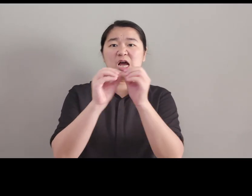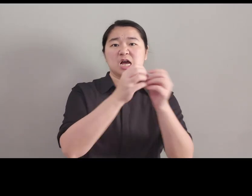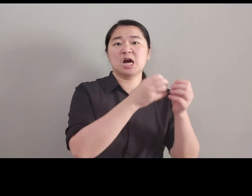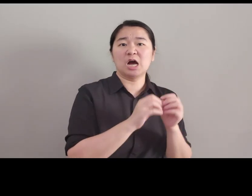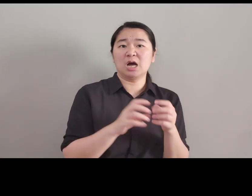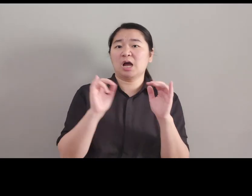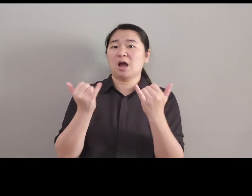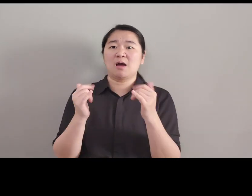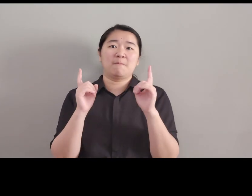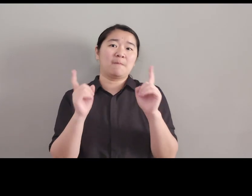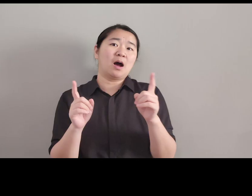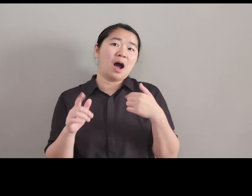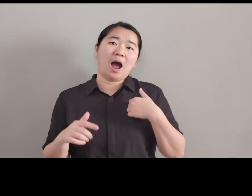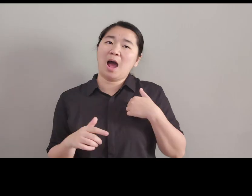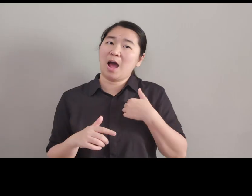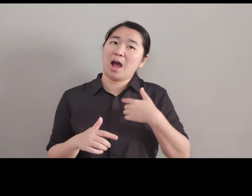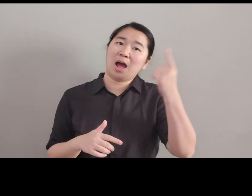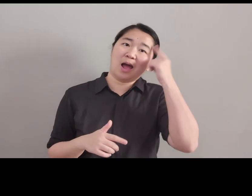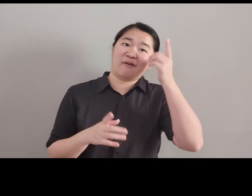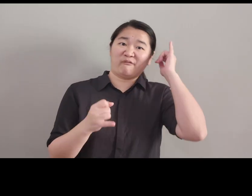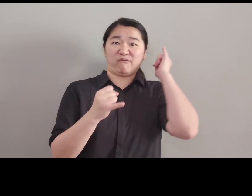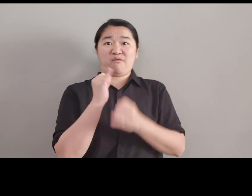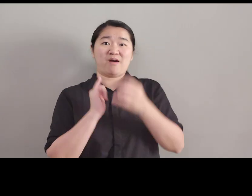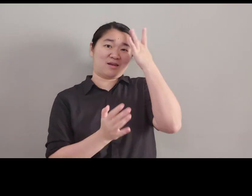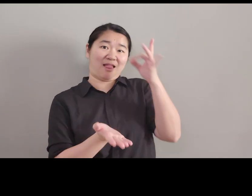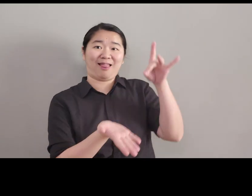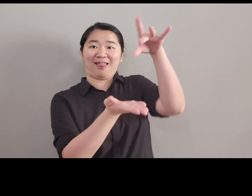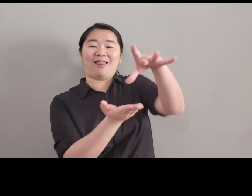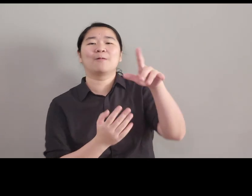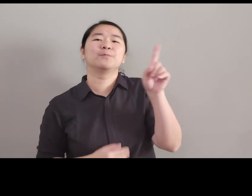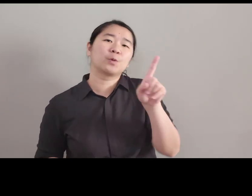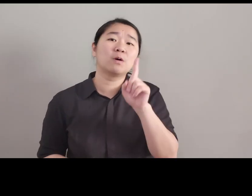No more final thoughts on that. I think I agree with what Wilco said.